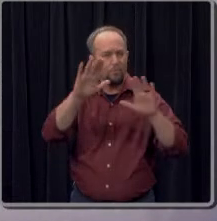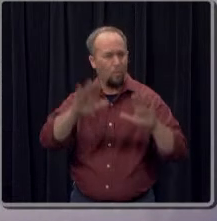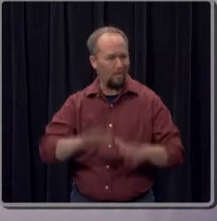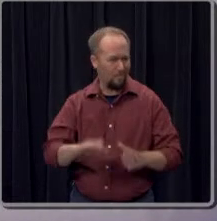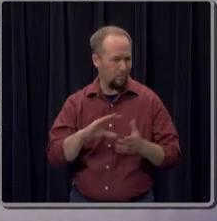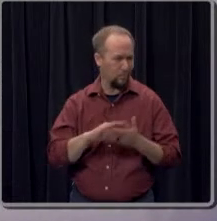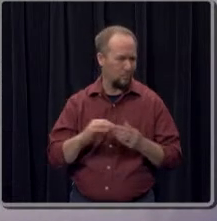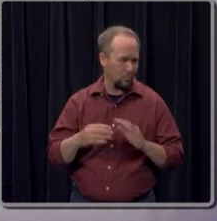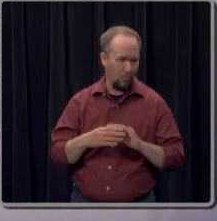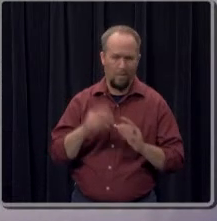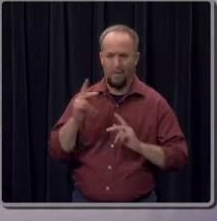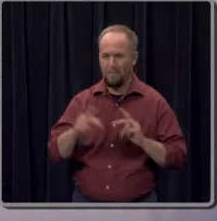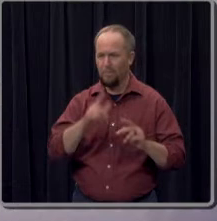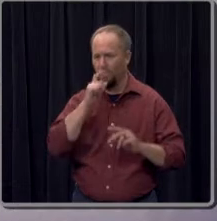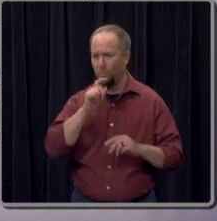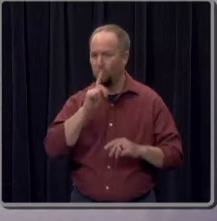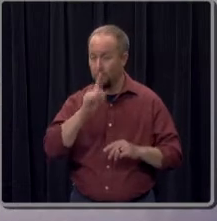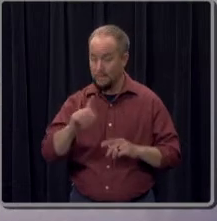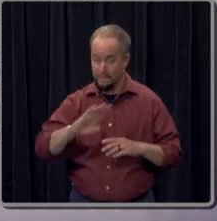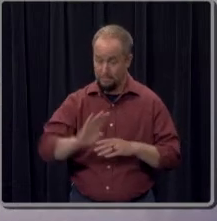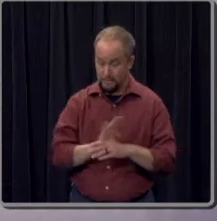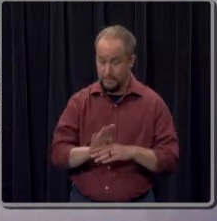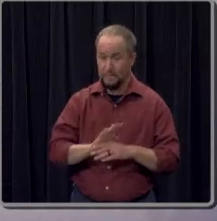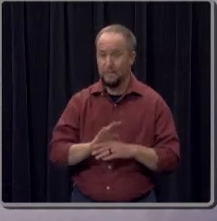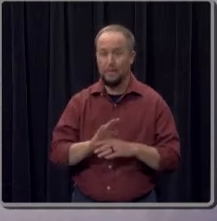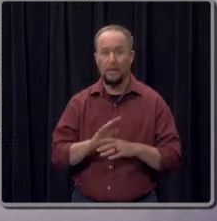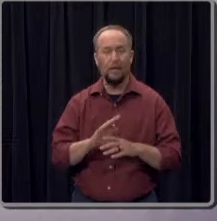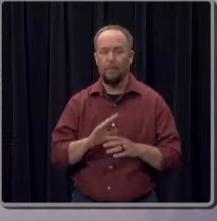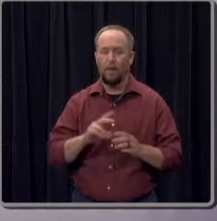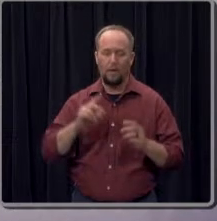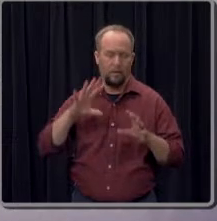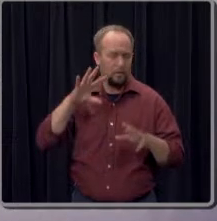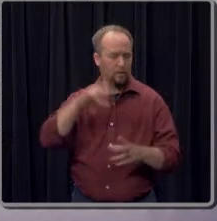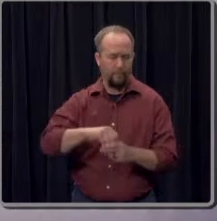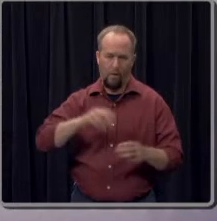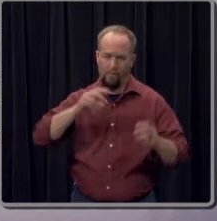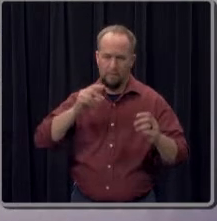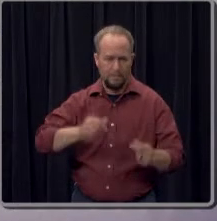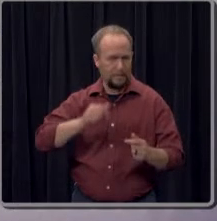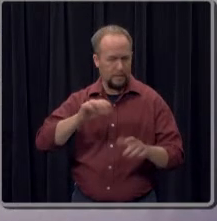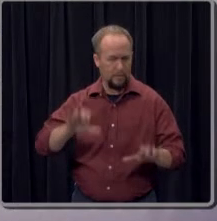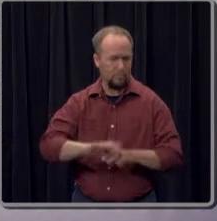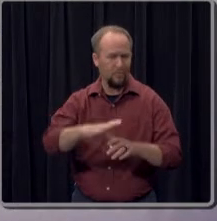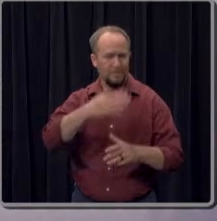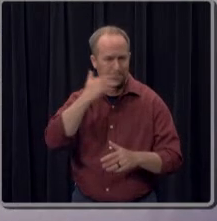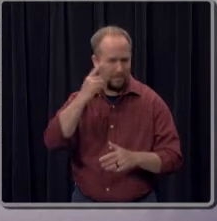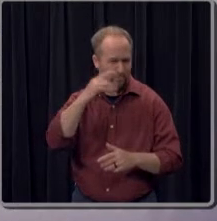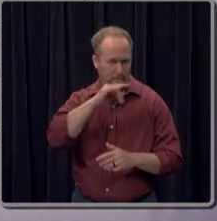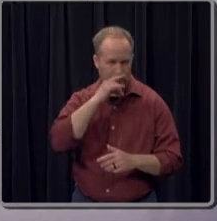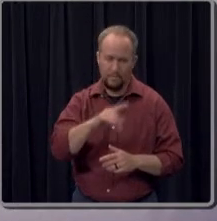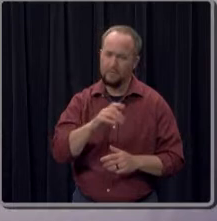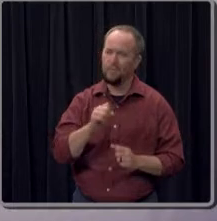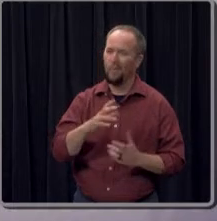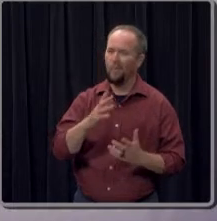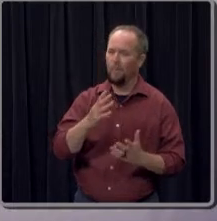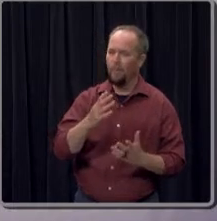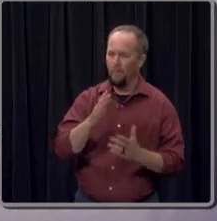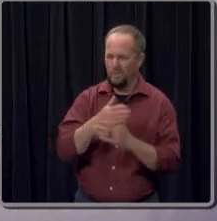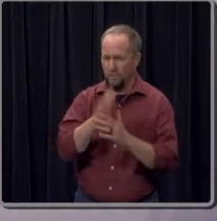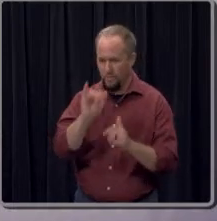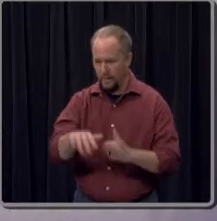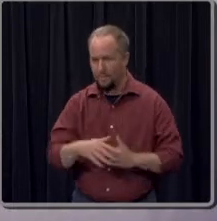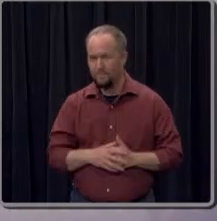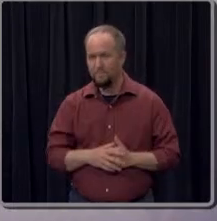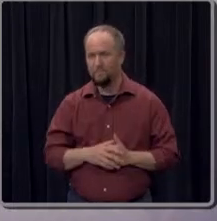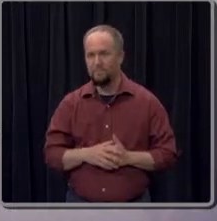of people who are really, really busy stepping in immediately and doing what's best for a kiddo. So I just wanted to share that.